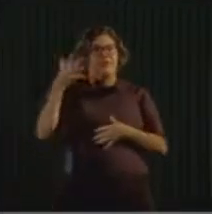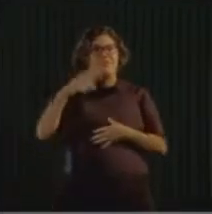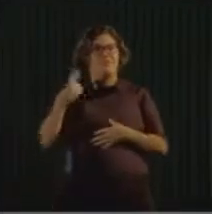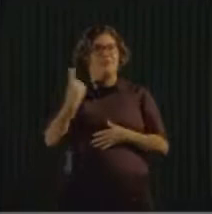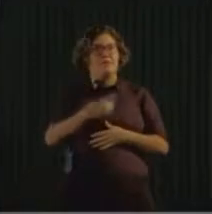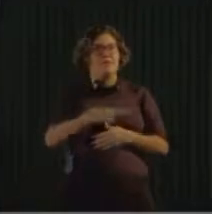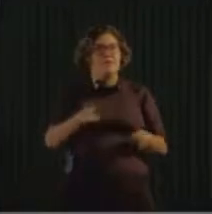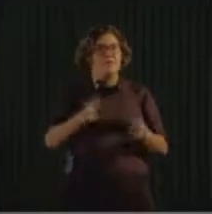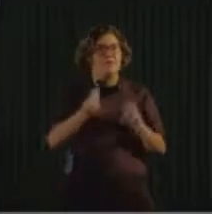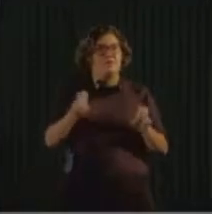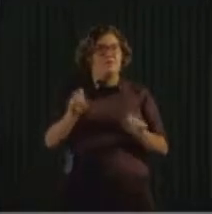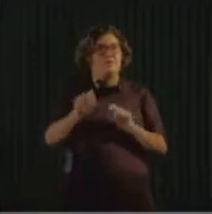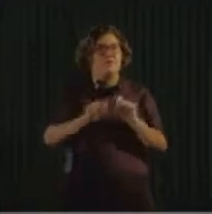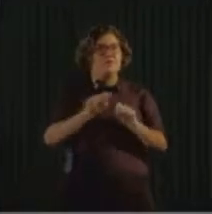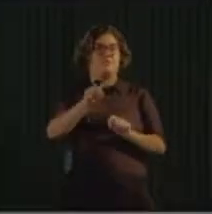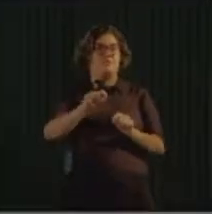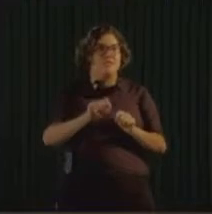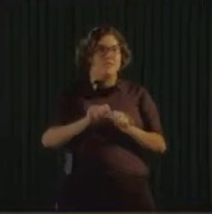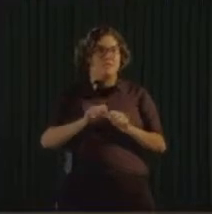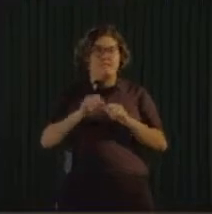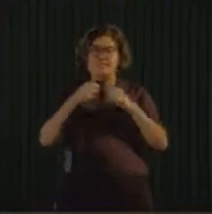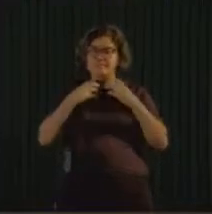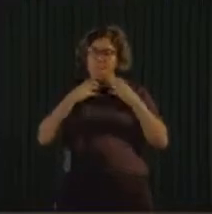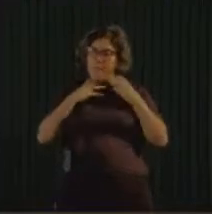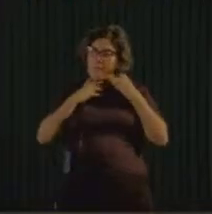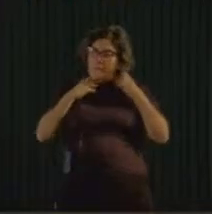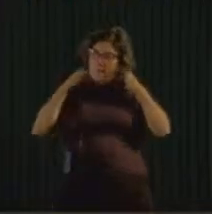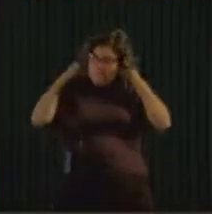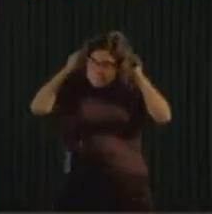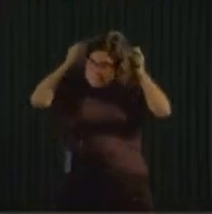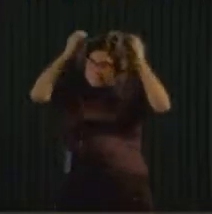gente um pouco sobre o que você faz.